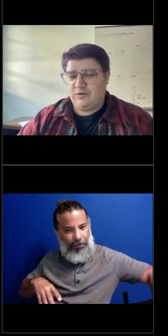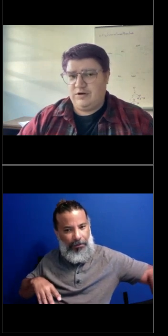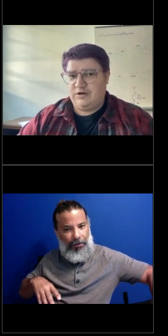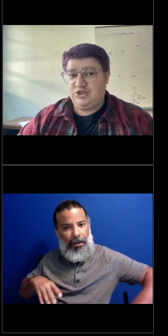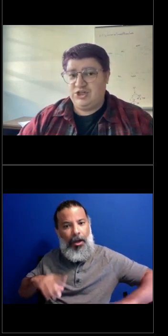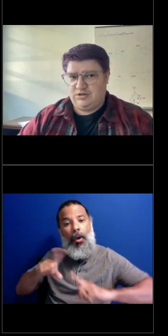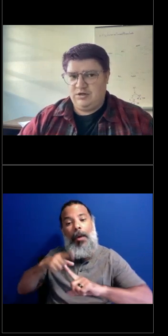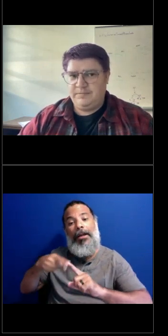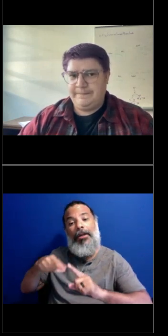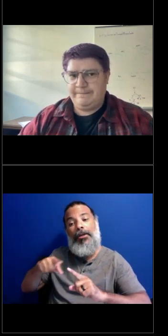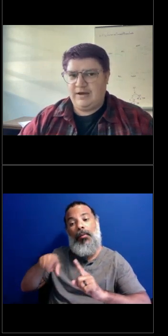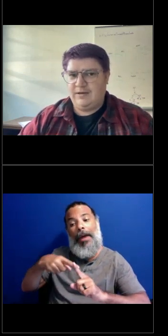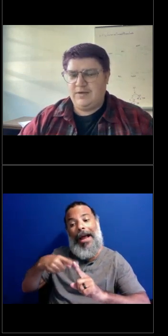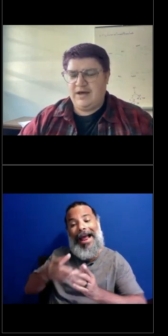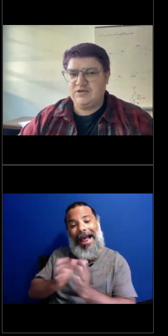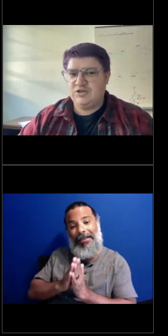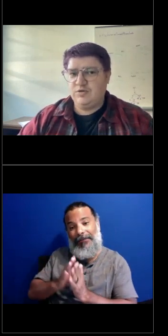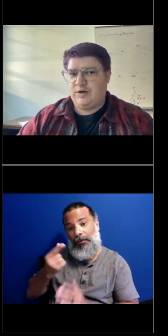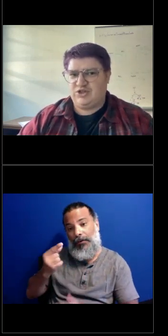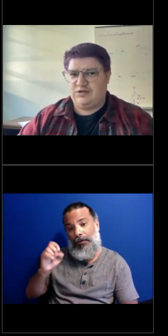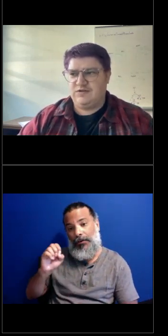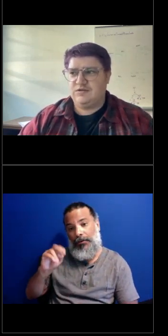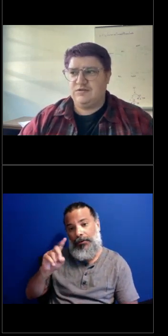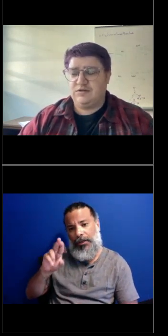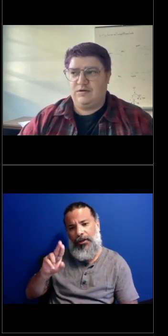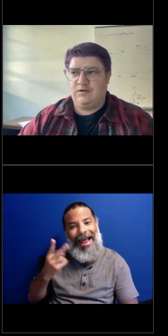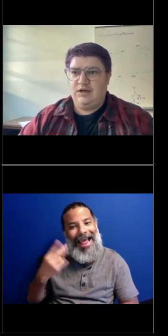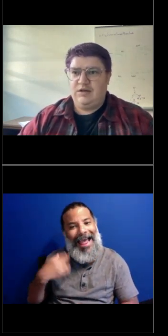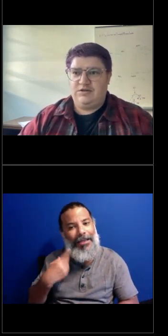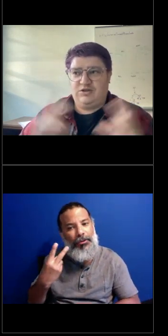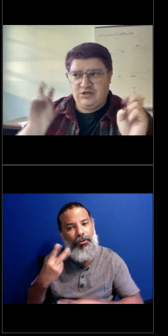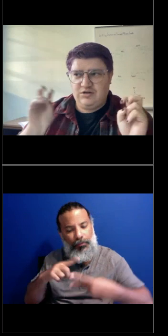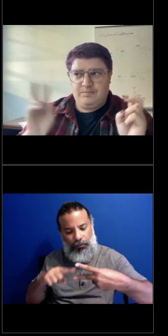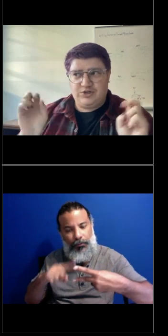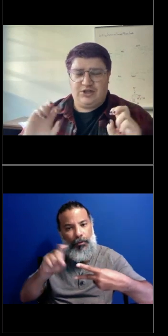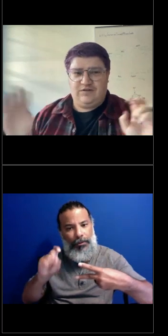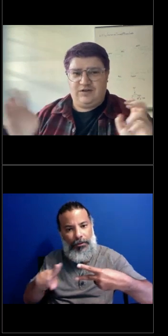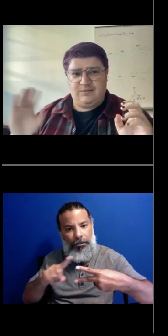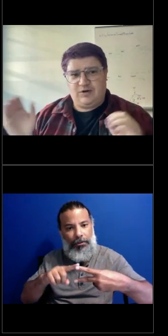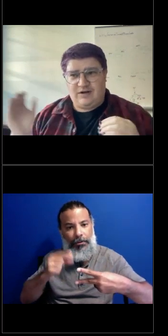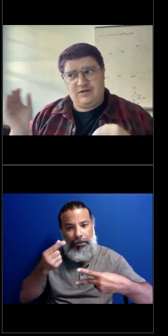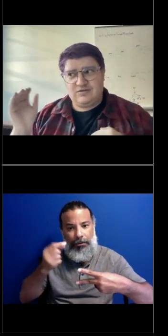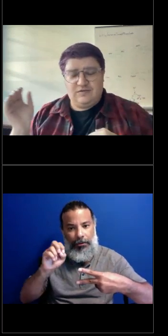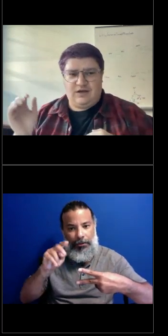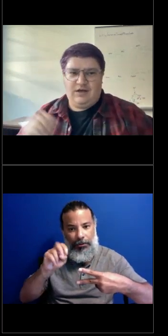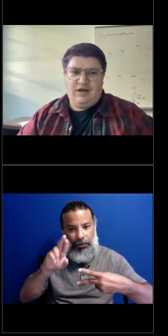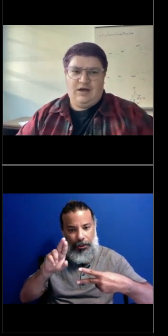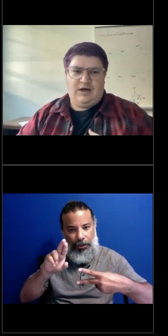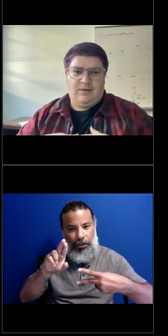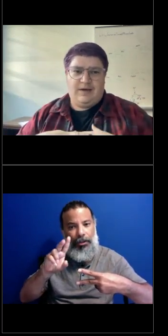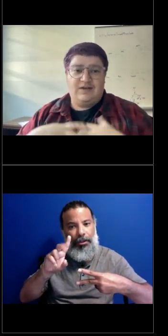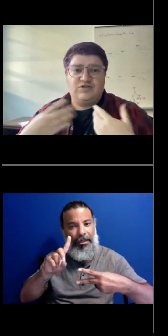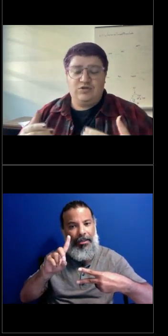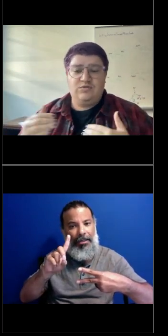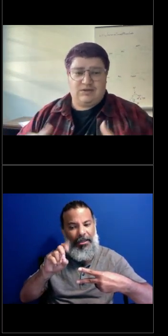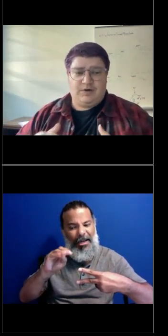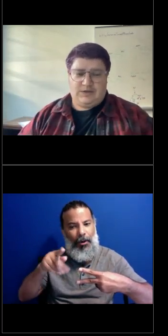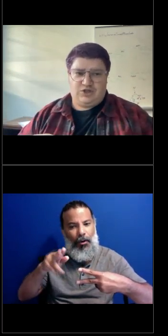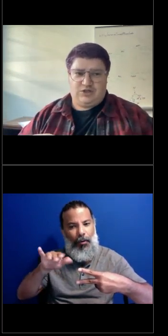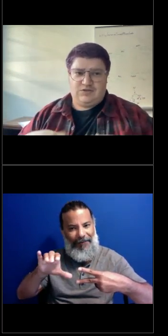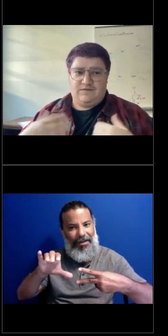ask for gender, ask two questions. So the gender portion of the demographic survey has